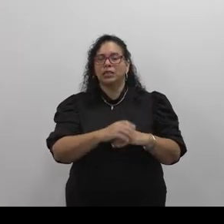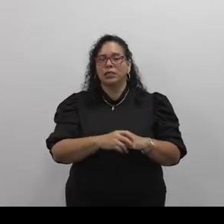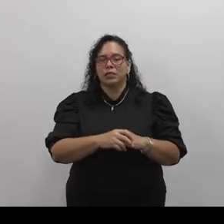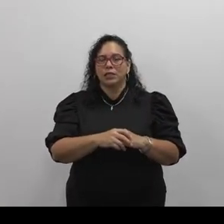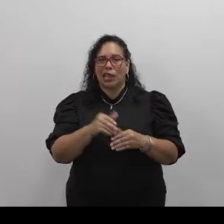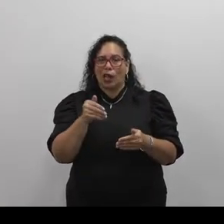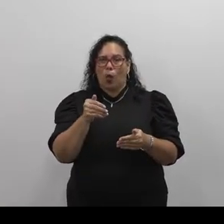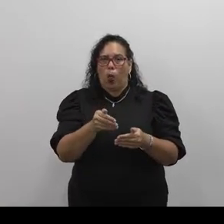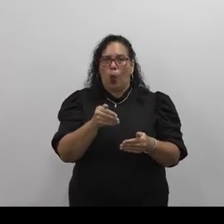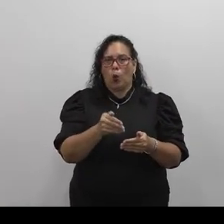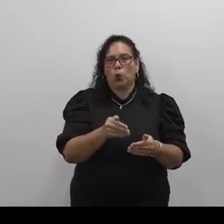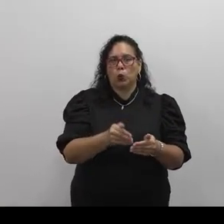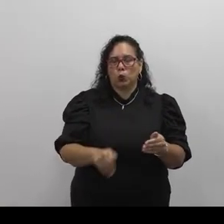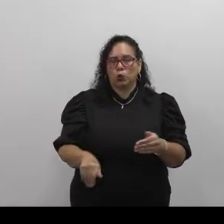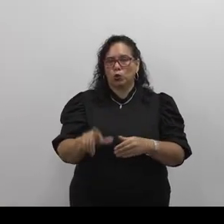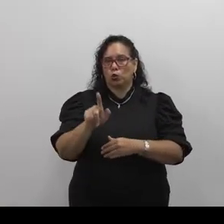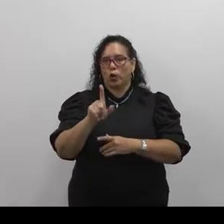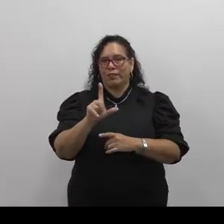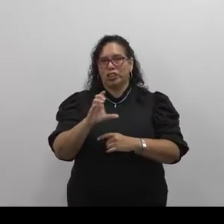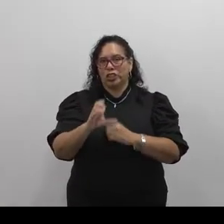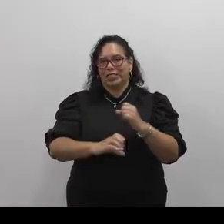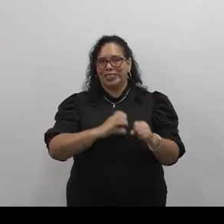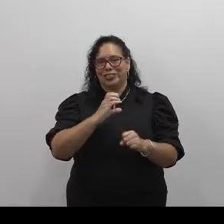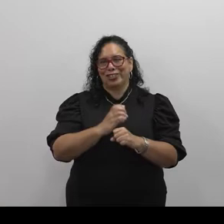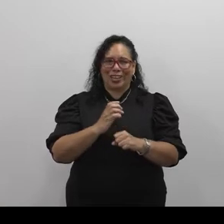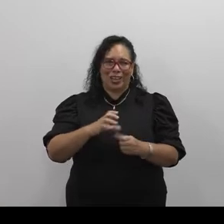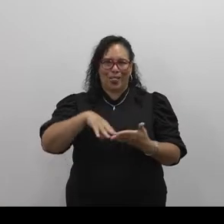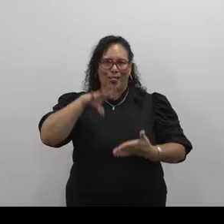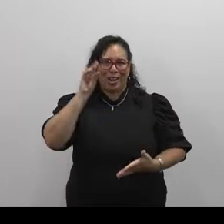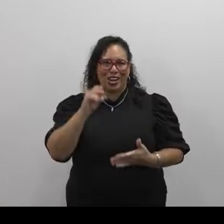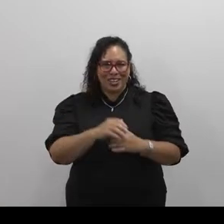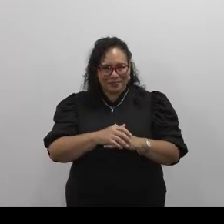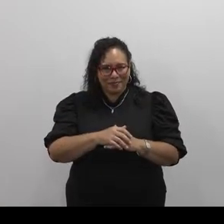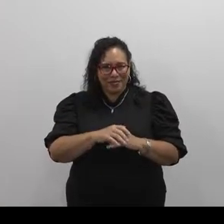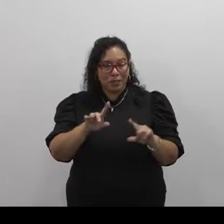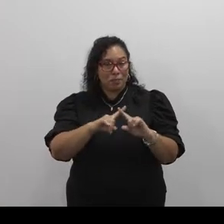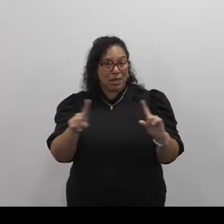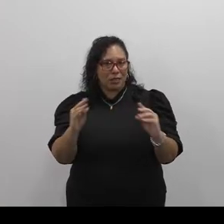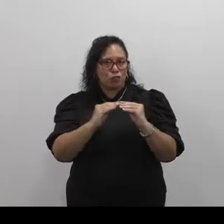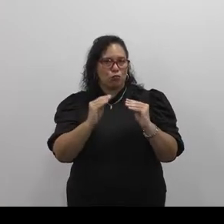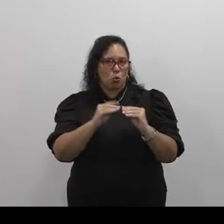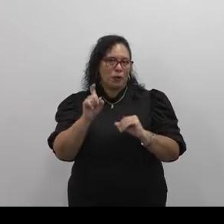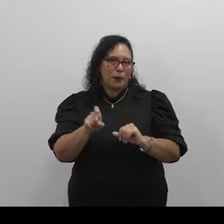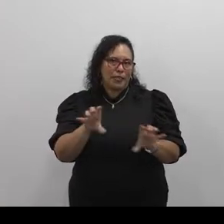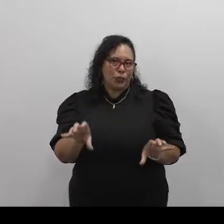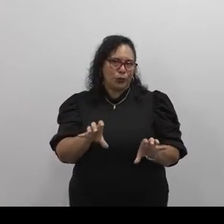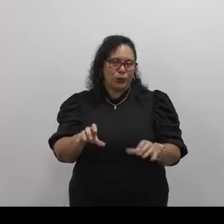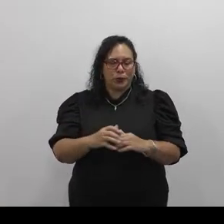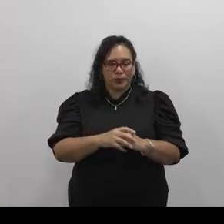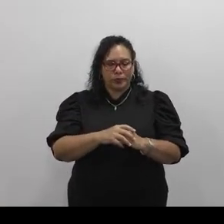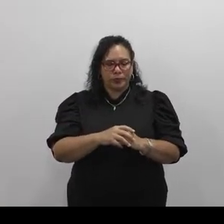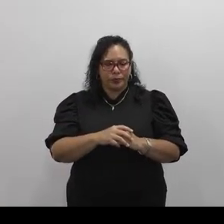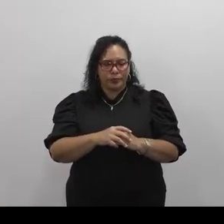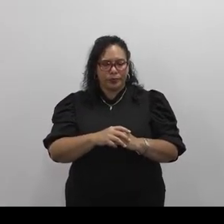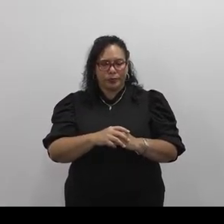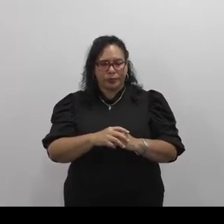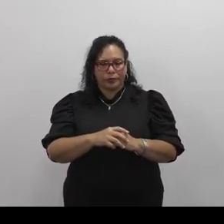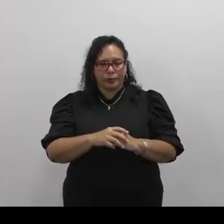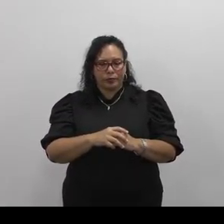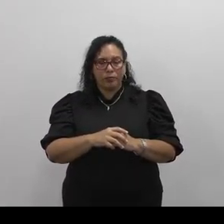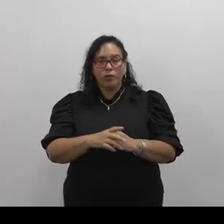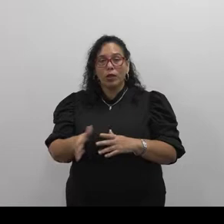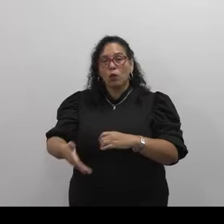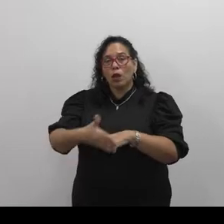get us much closer to 21st century learning environments, yet we know there's quite a bit more to do. We've covered this